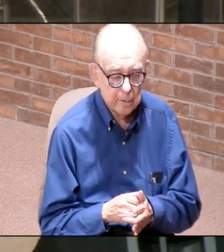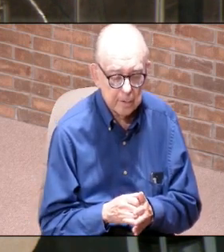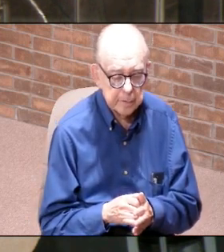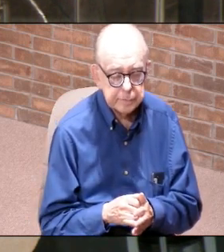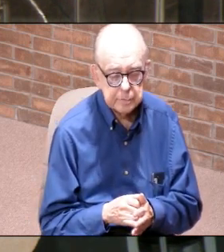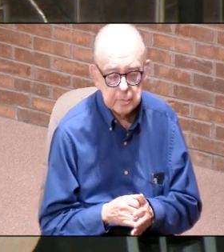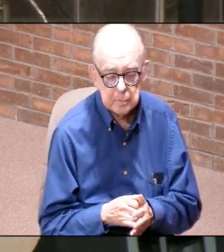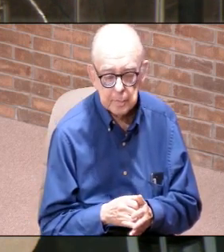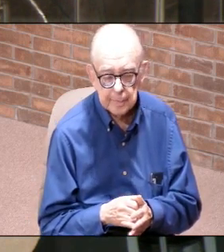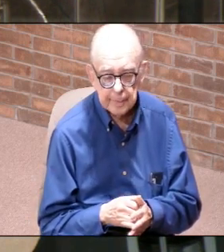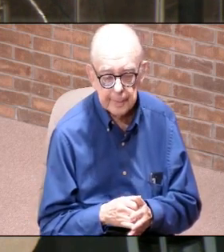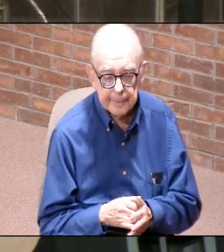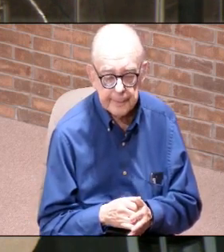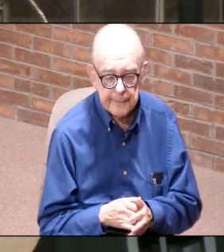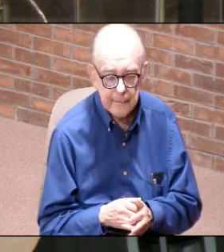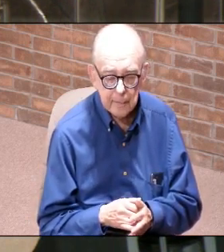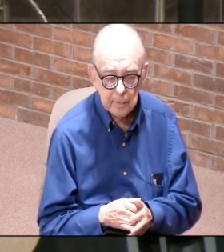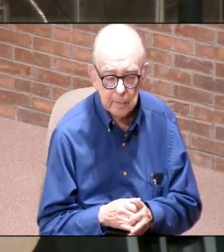this.